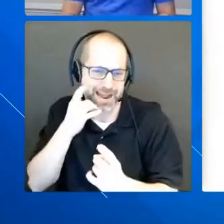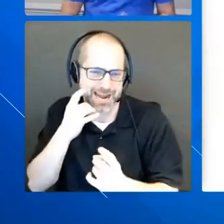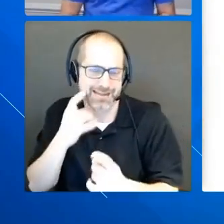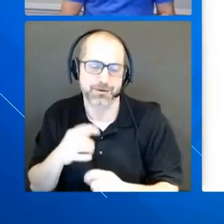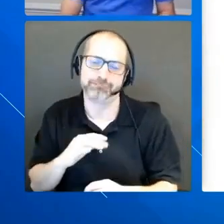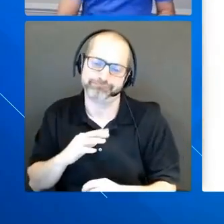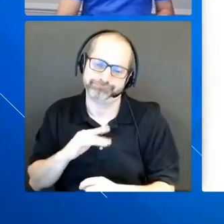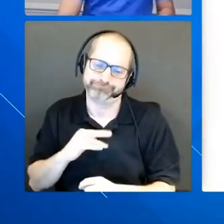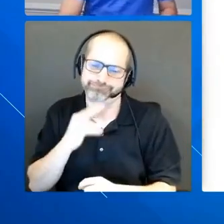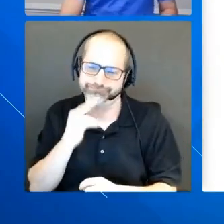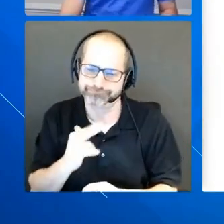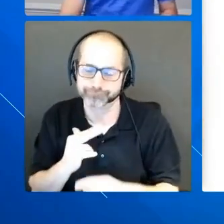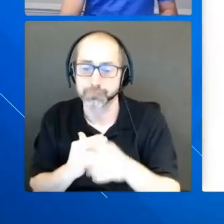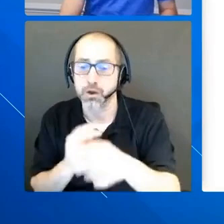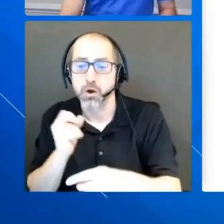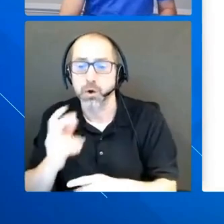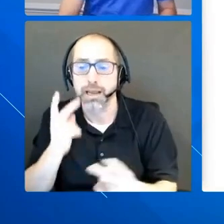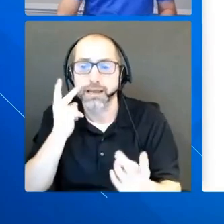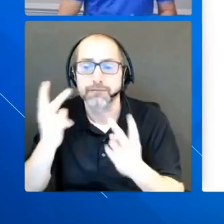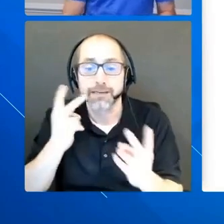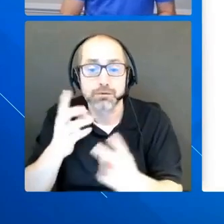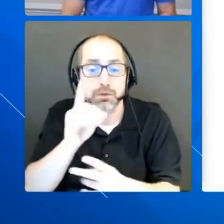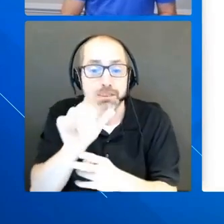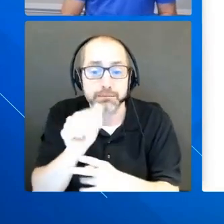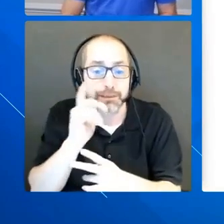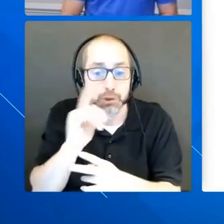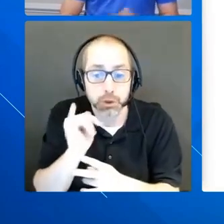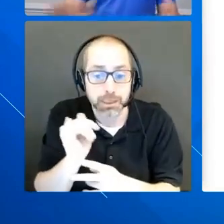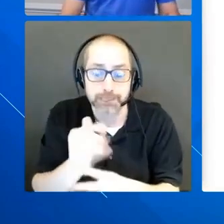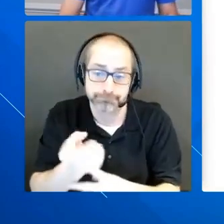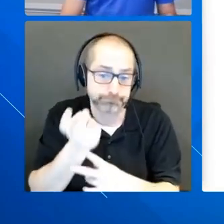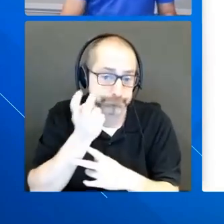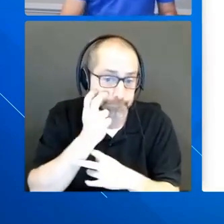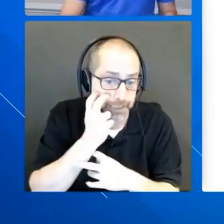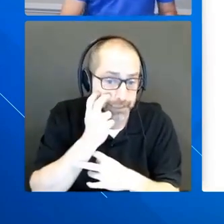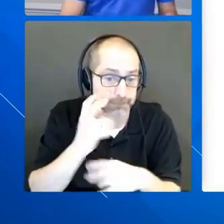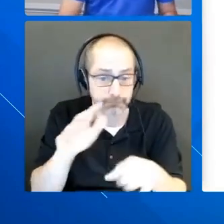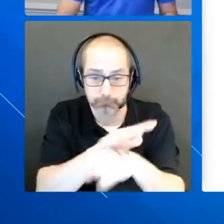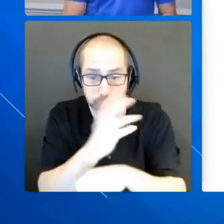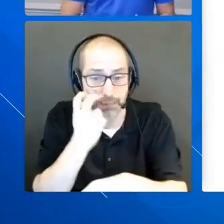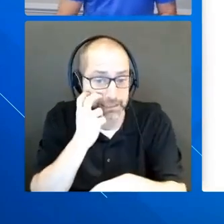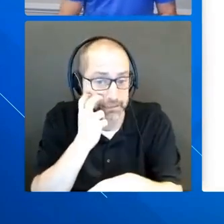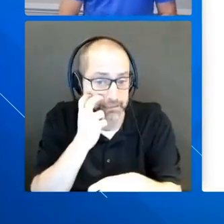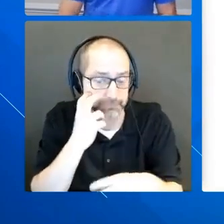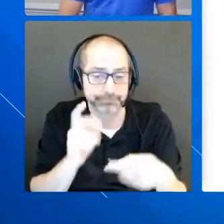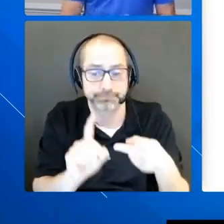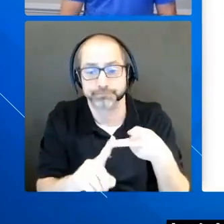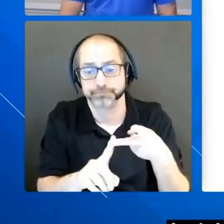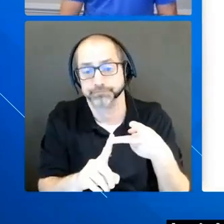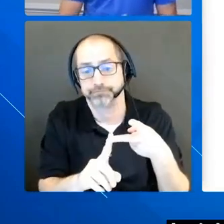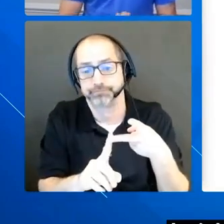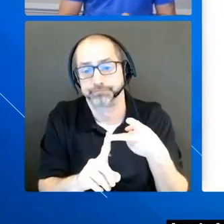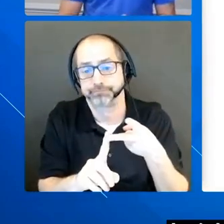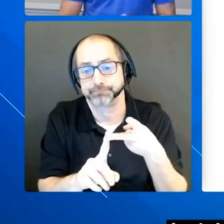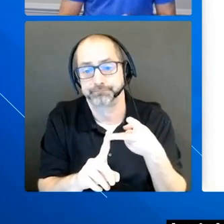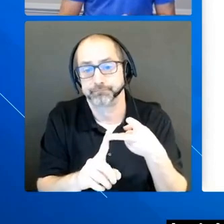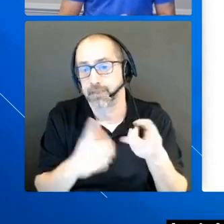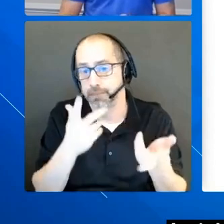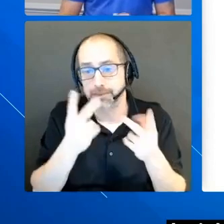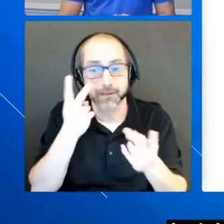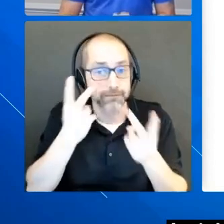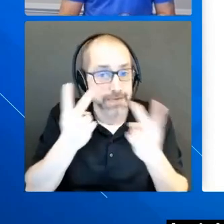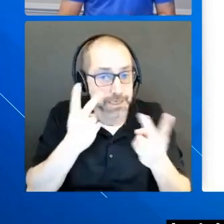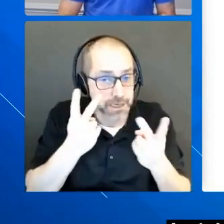So visual disabilities, they could be, I'm blind, fully blind. I might have limited vision and I can see,